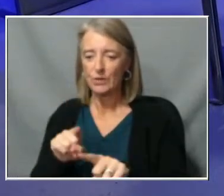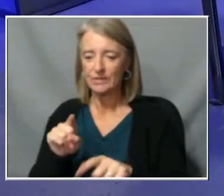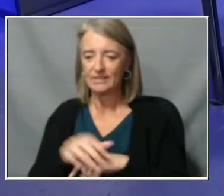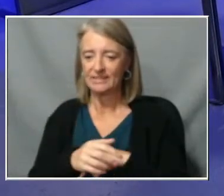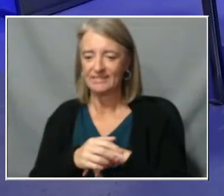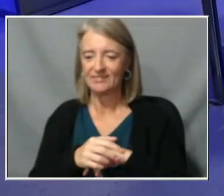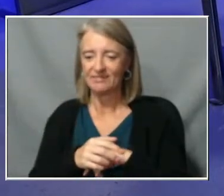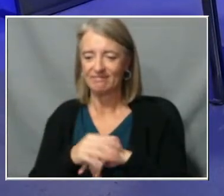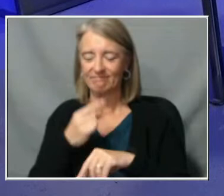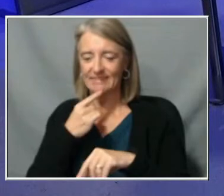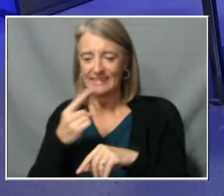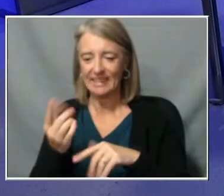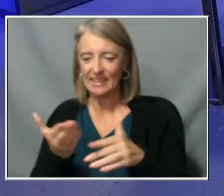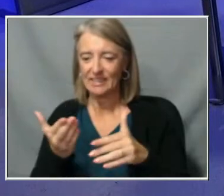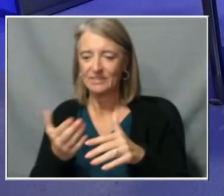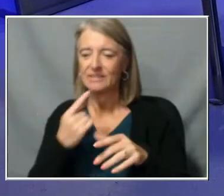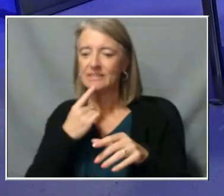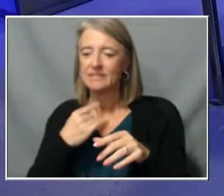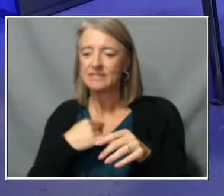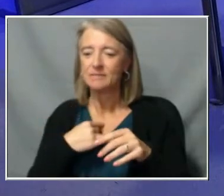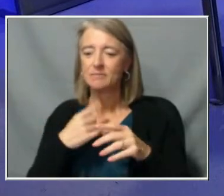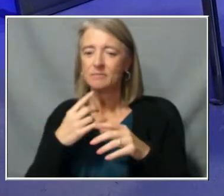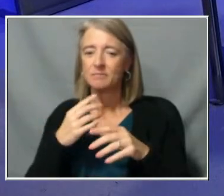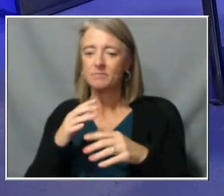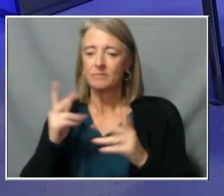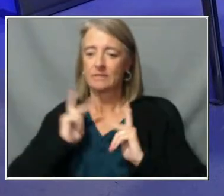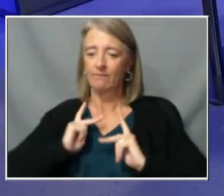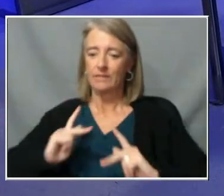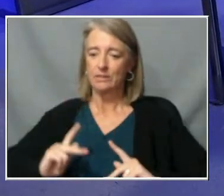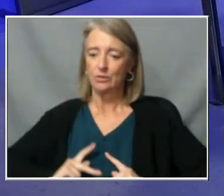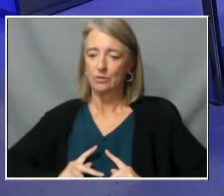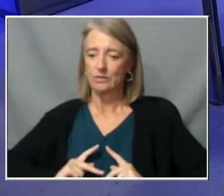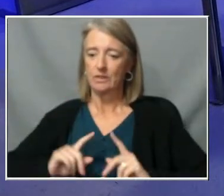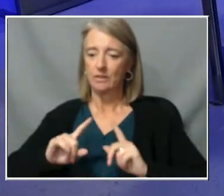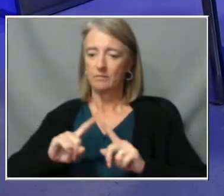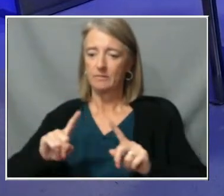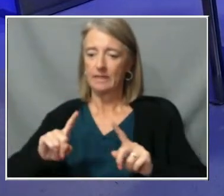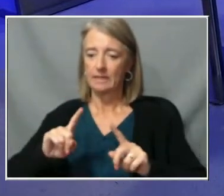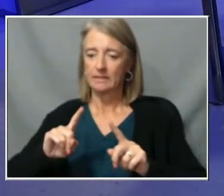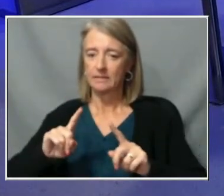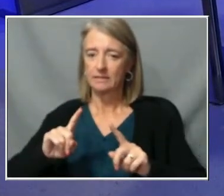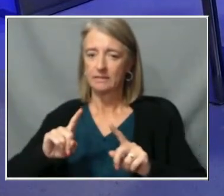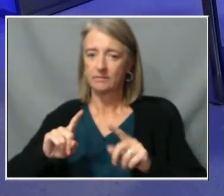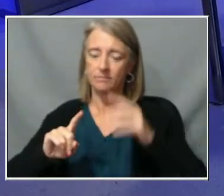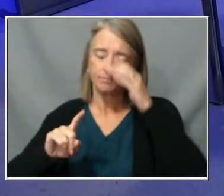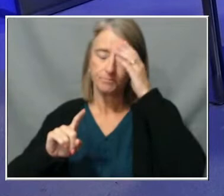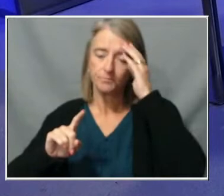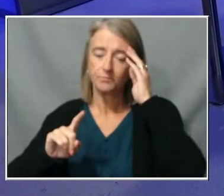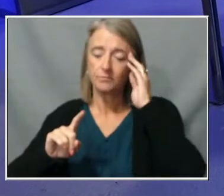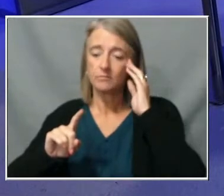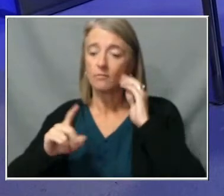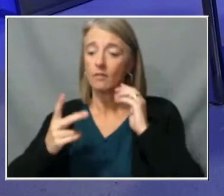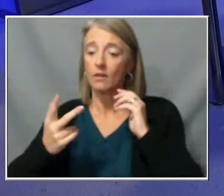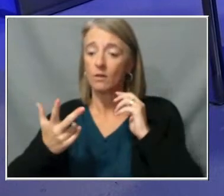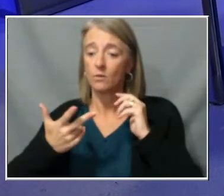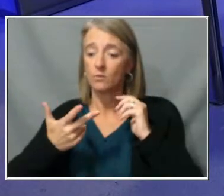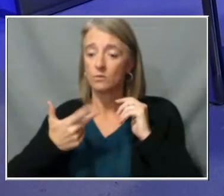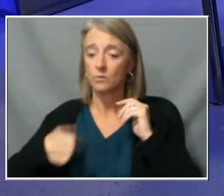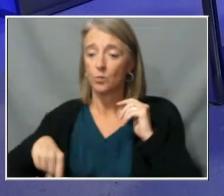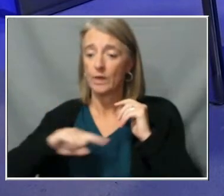it right here. So let's talk about it. We talk about the physical, but let's talk about the mind. And Dr. Callender-Rich, we've talked about this. I'm going to ask our